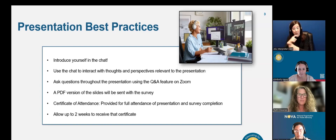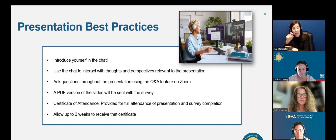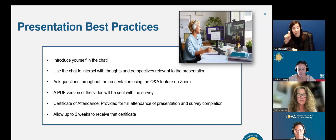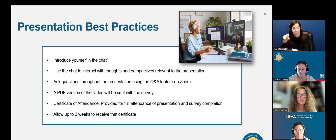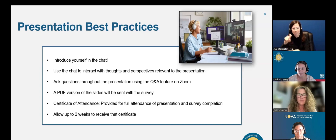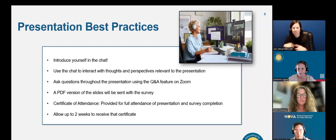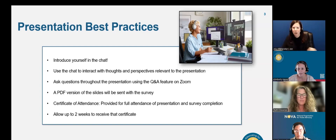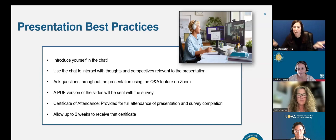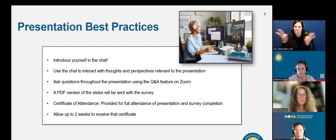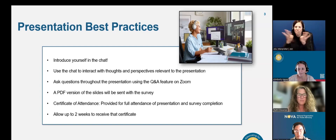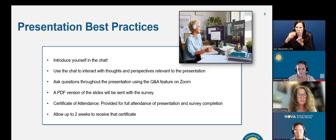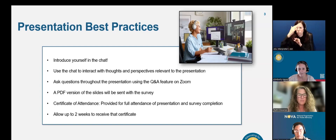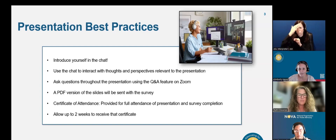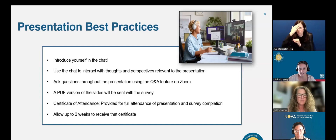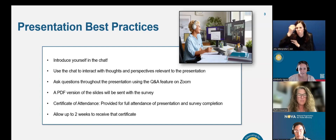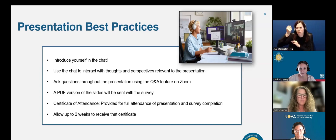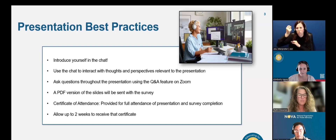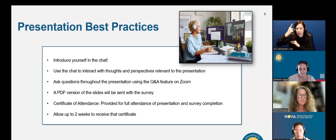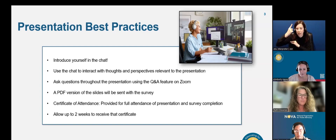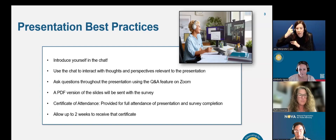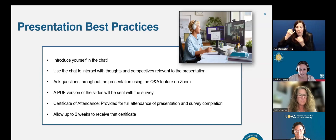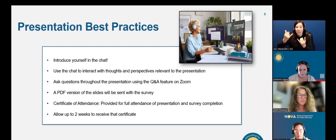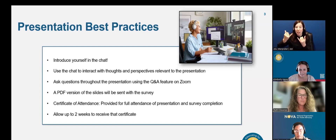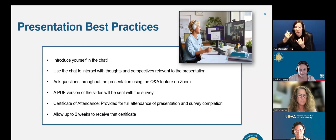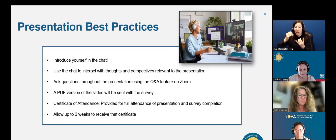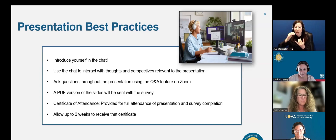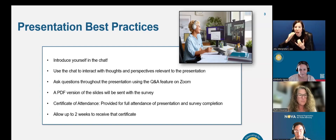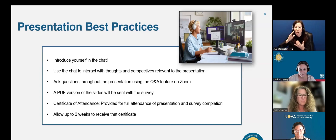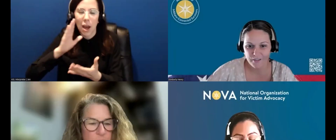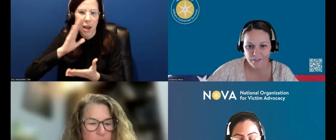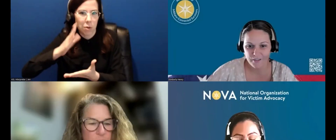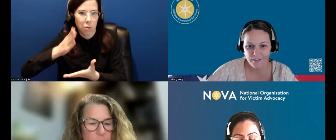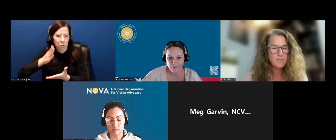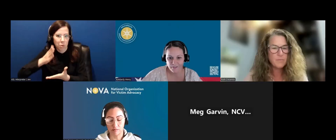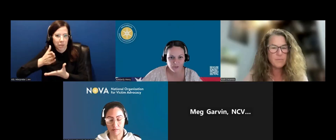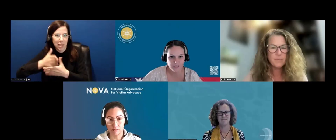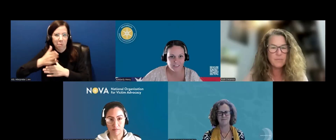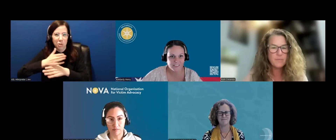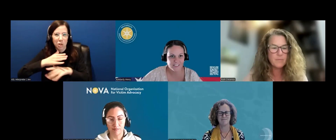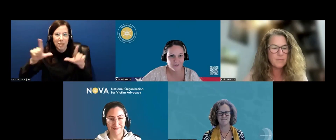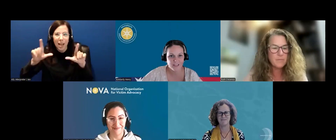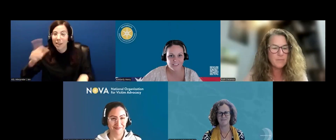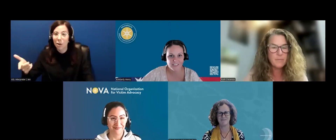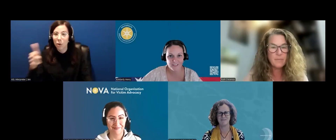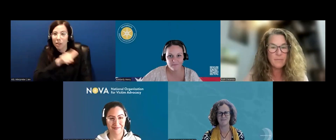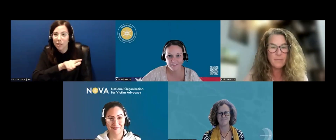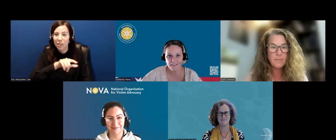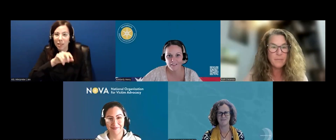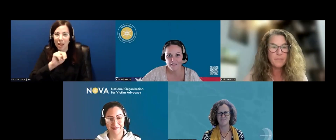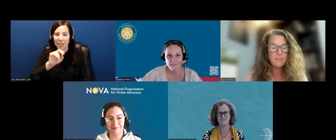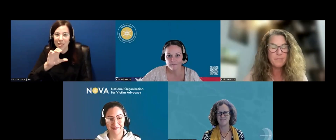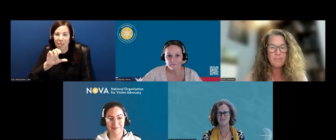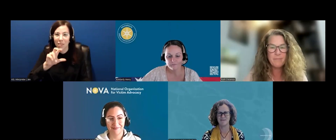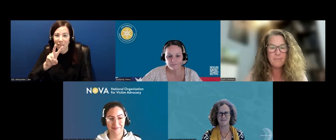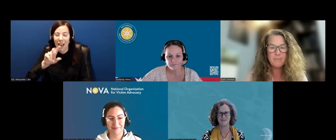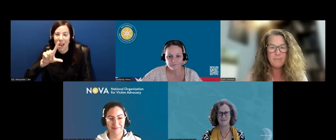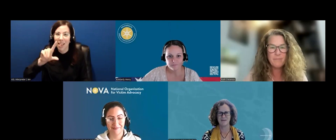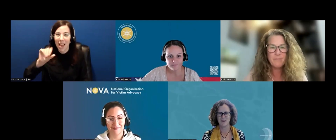very important. And with that, I will stop sharing and I will turn it over to the NCVLI team.